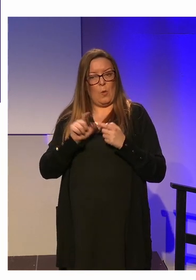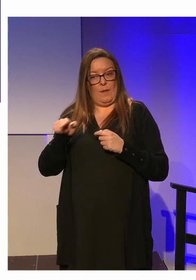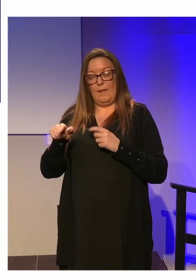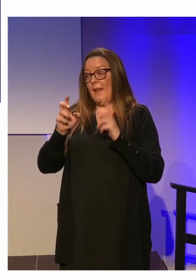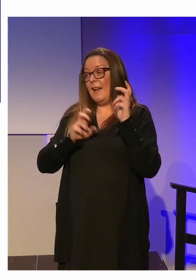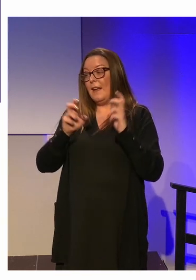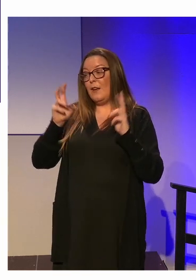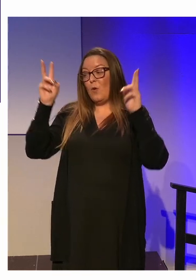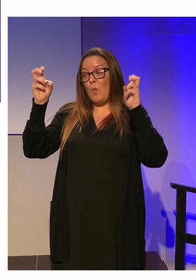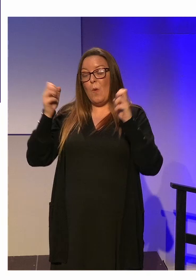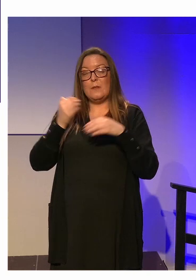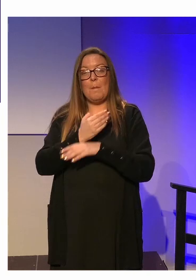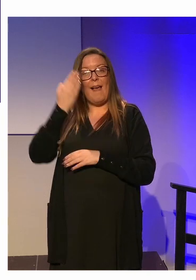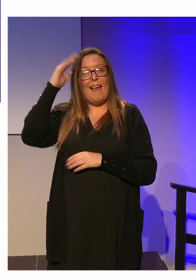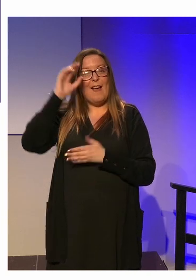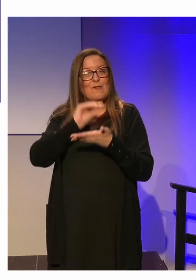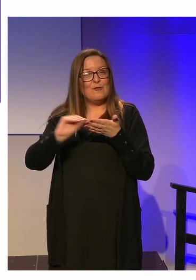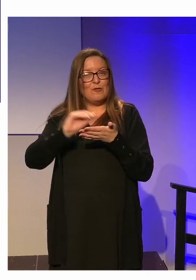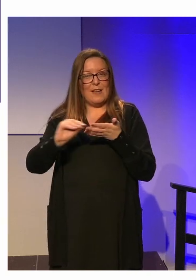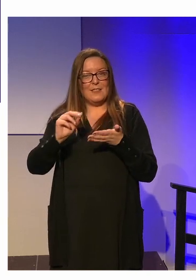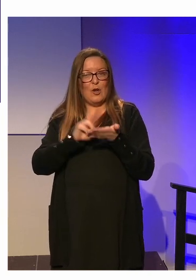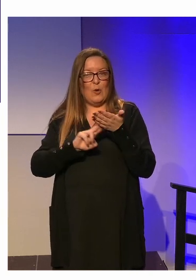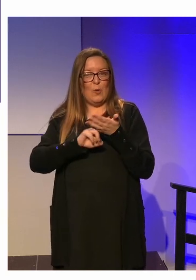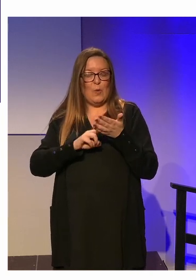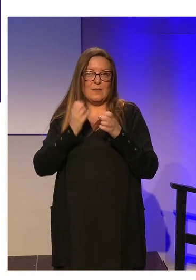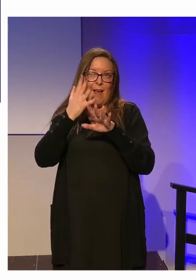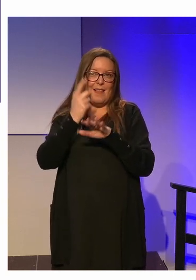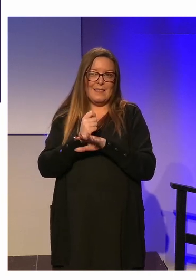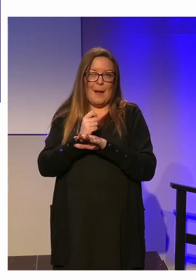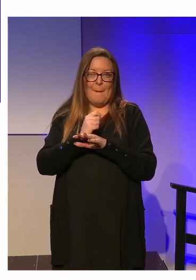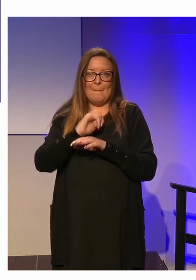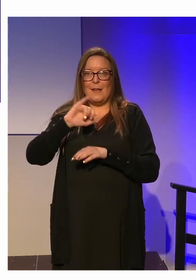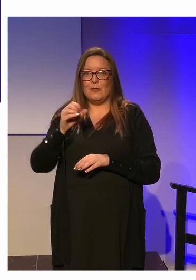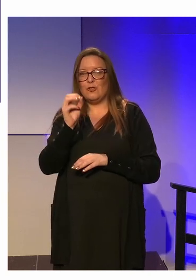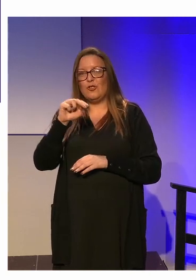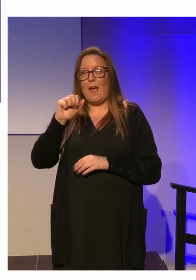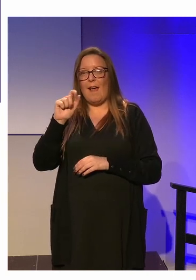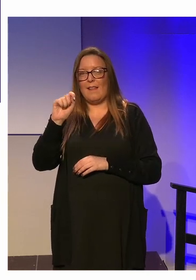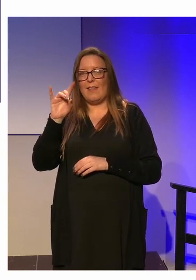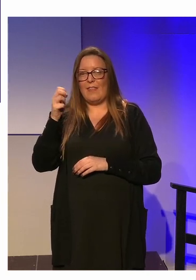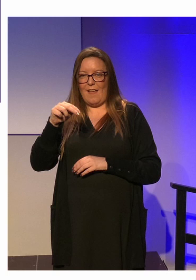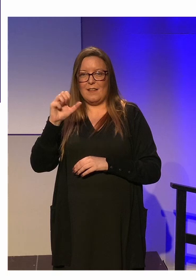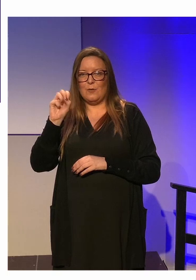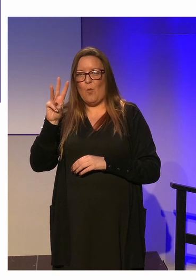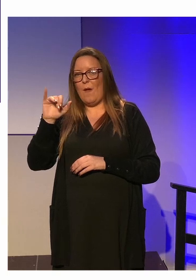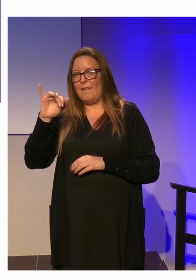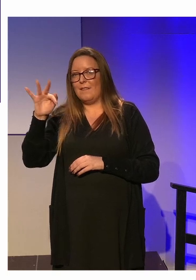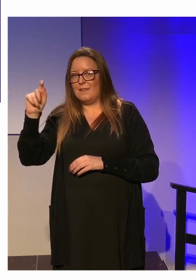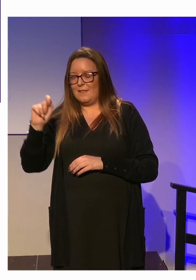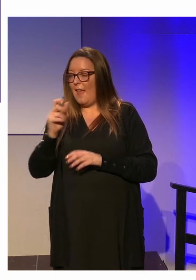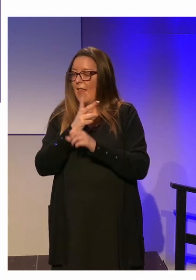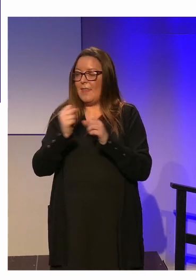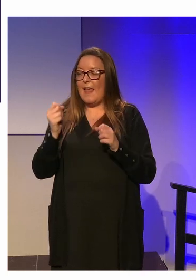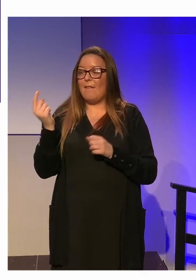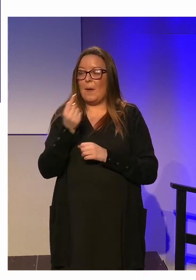by an Irish writer, actually, which I use all the time, Jonathan Swift. You should never be ashamed to admit you have been wrong. It